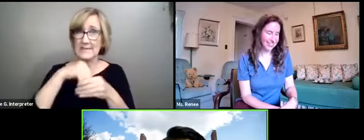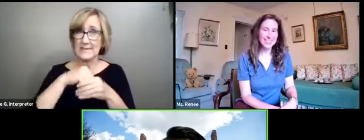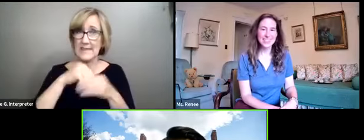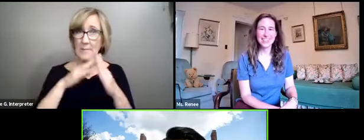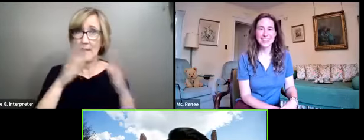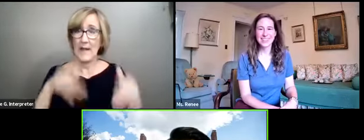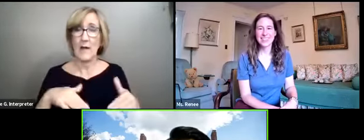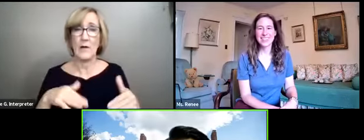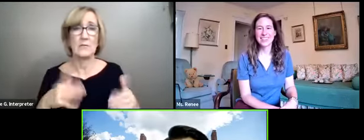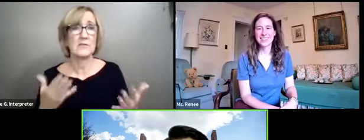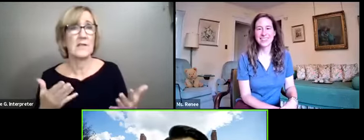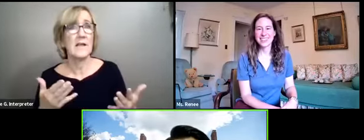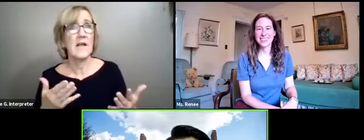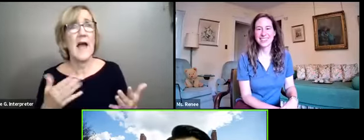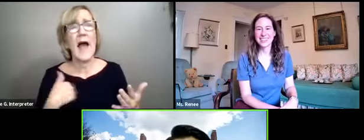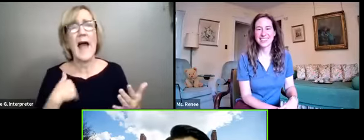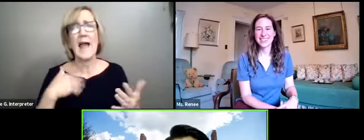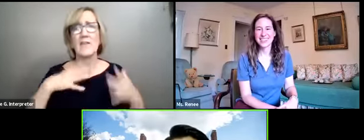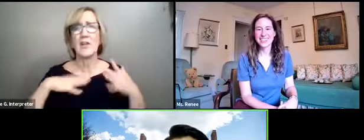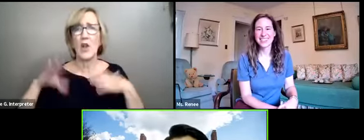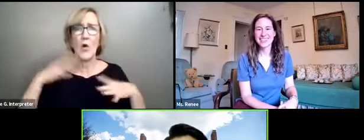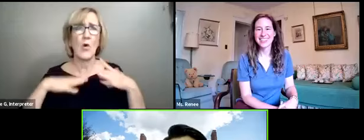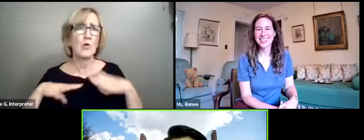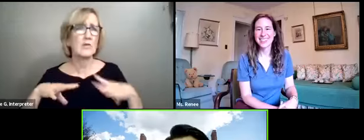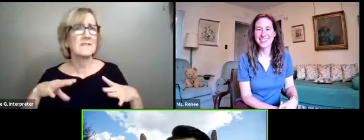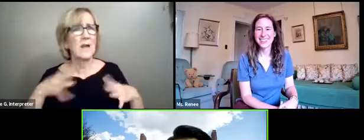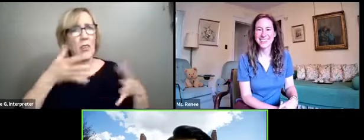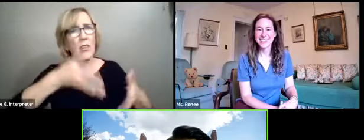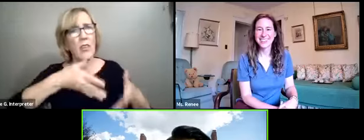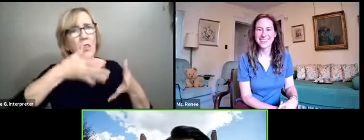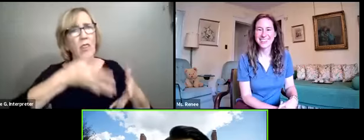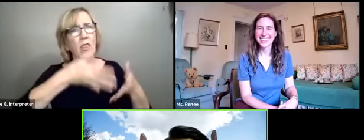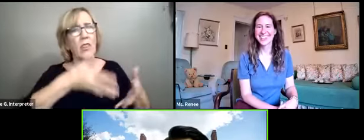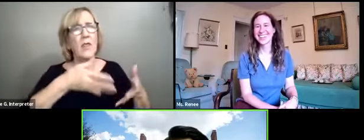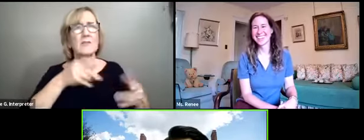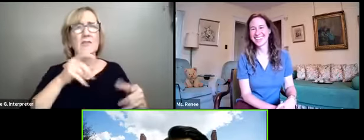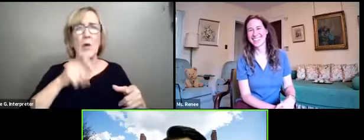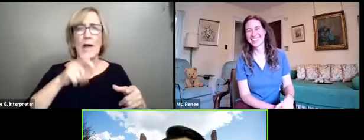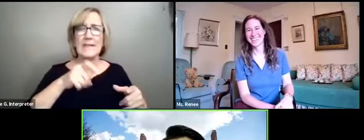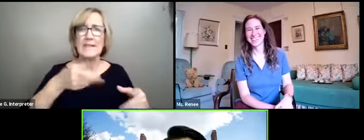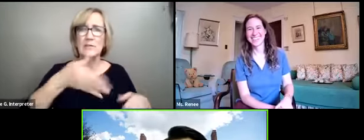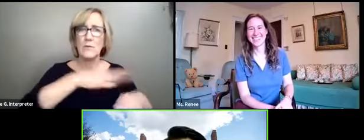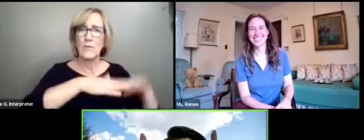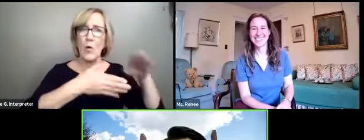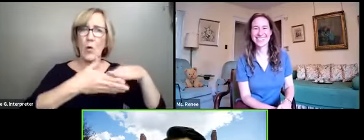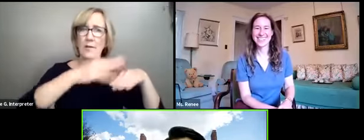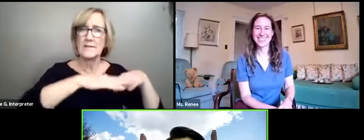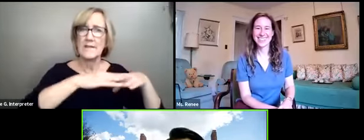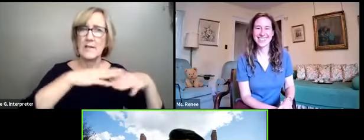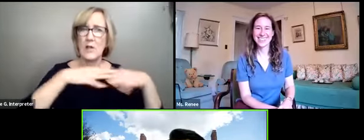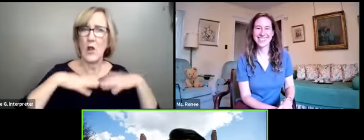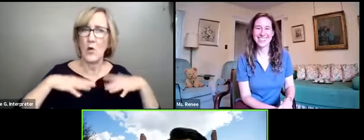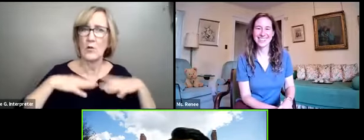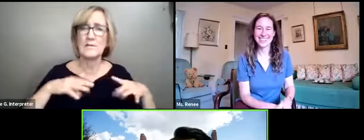folding clothes. I've had a pile of clothes that I've needed to fold for a while. So I'm glad we had a story time to do it for. And then Miss Renee is actually